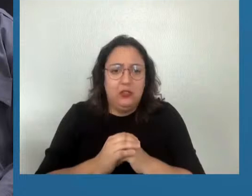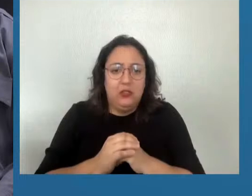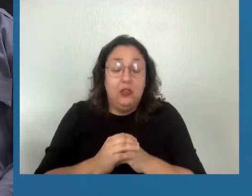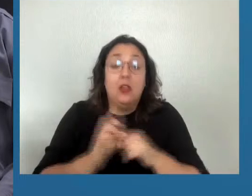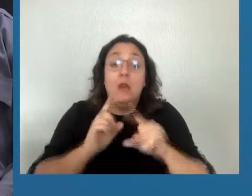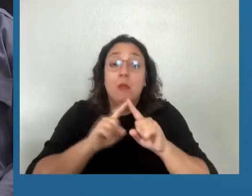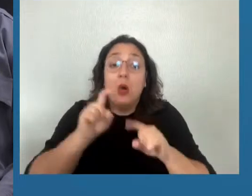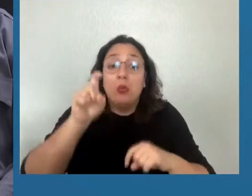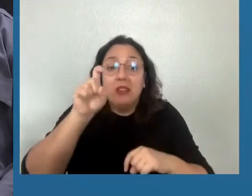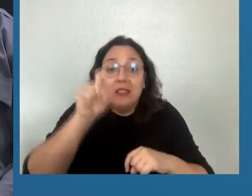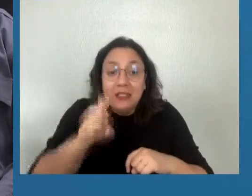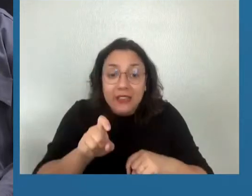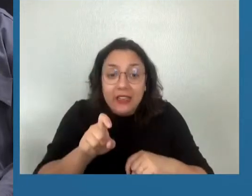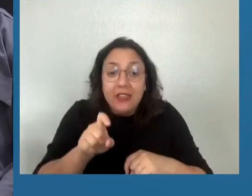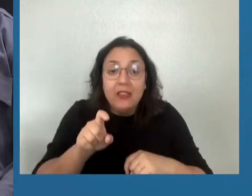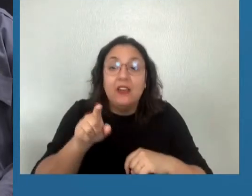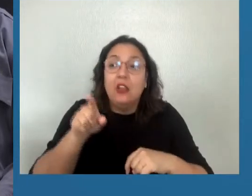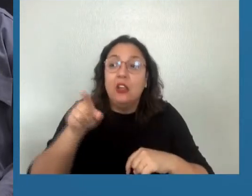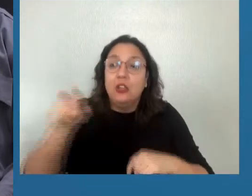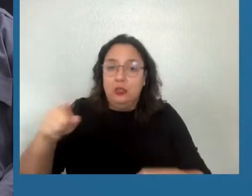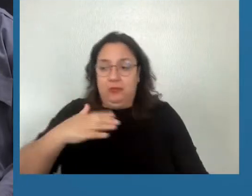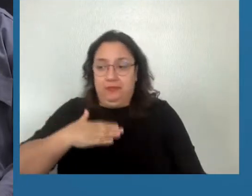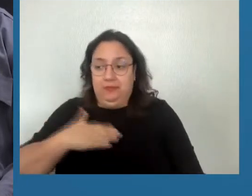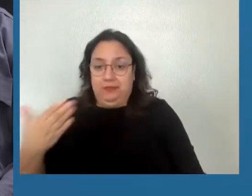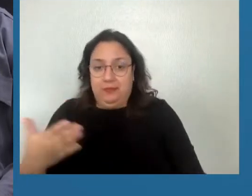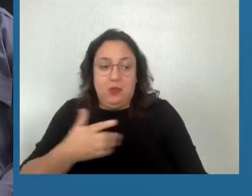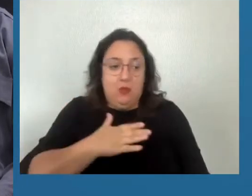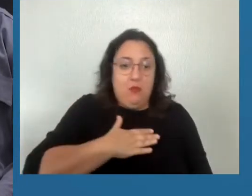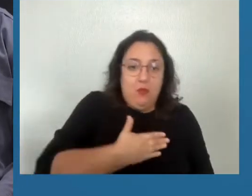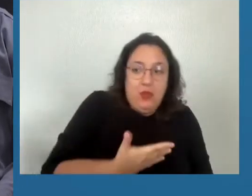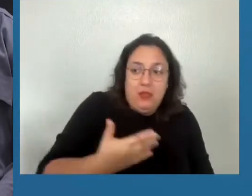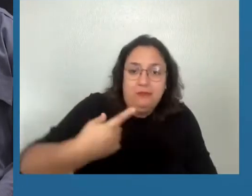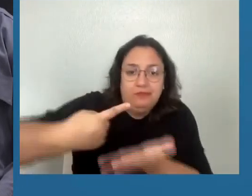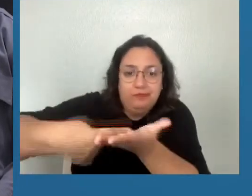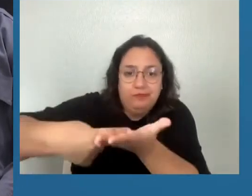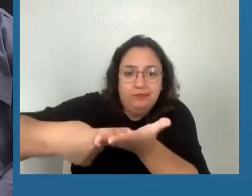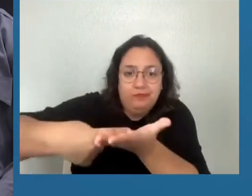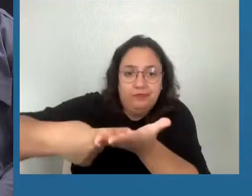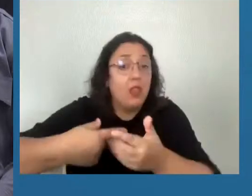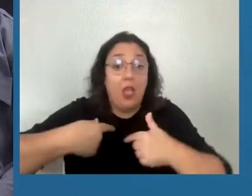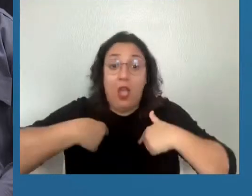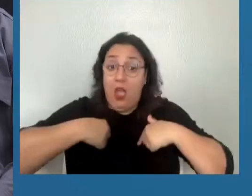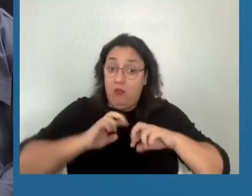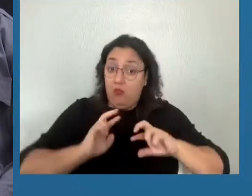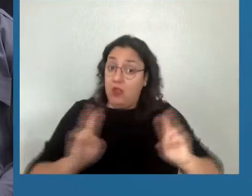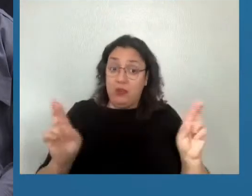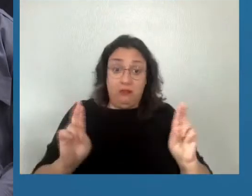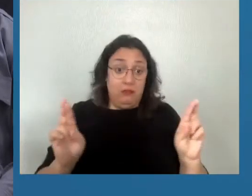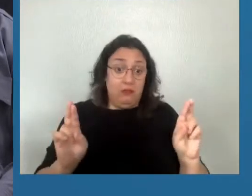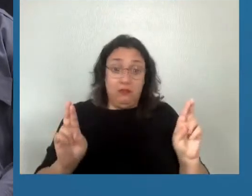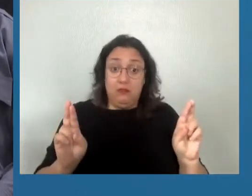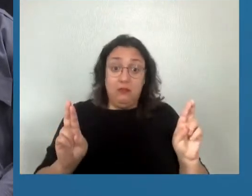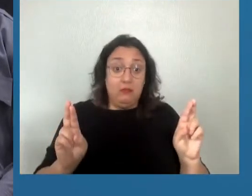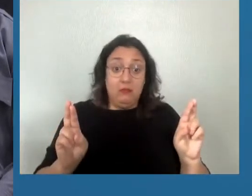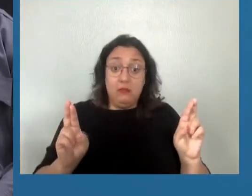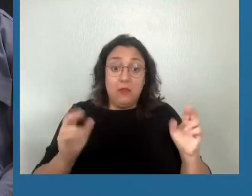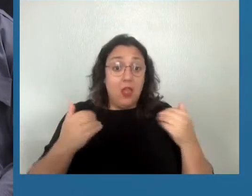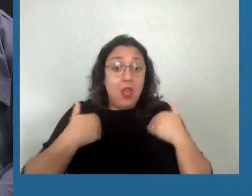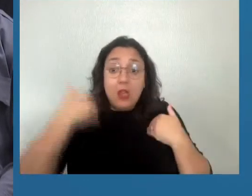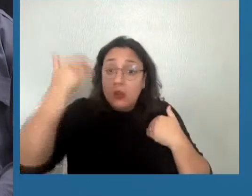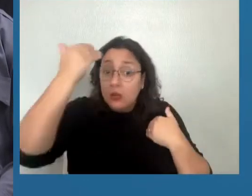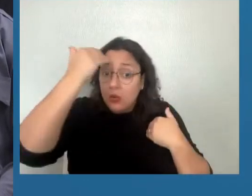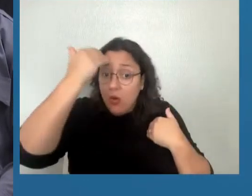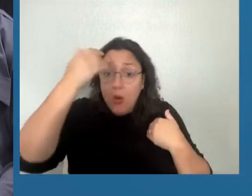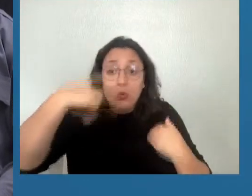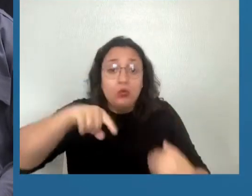effort to resolve this, starting now. I'm prepared to do that. I understand there's a lot of frustration about the long